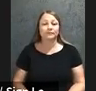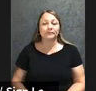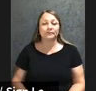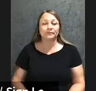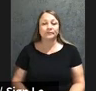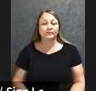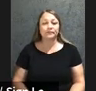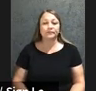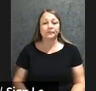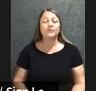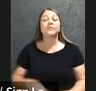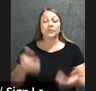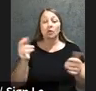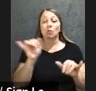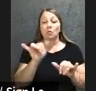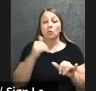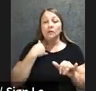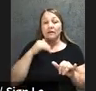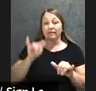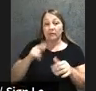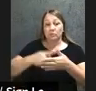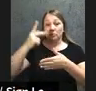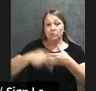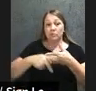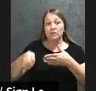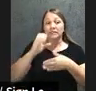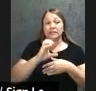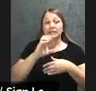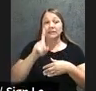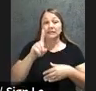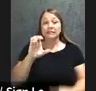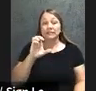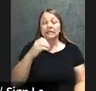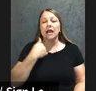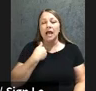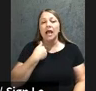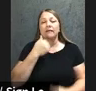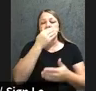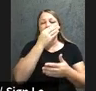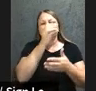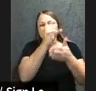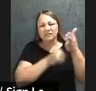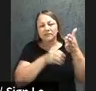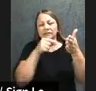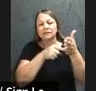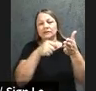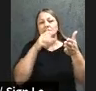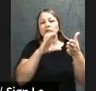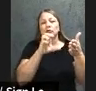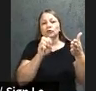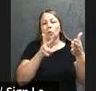So in addition to those programs, the CDC has a special section on their website called